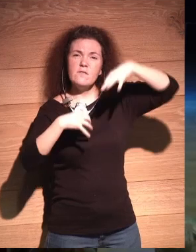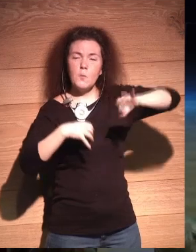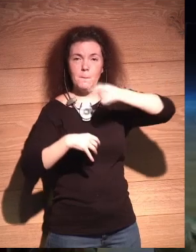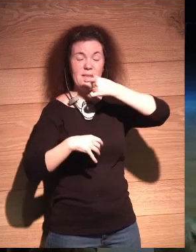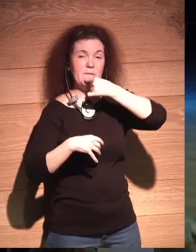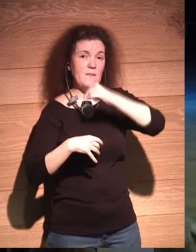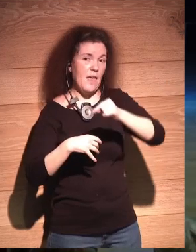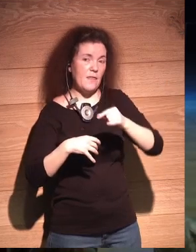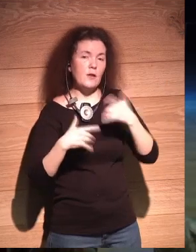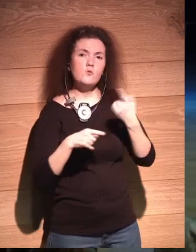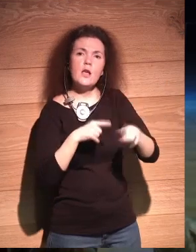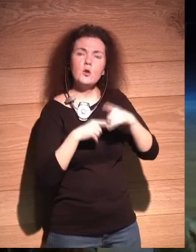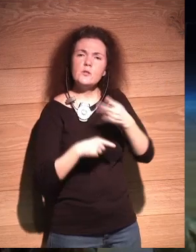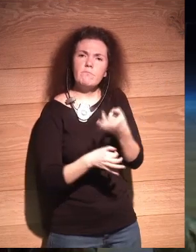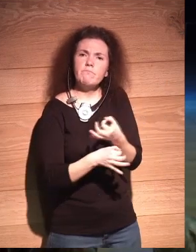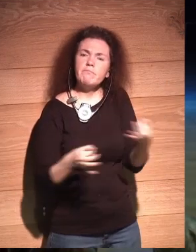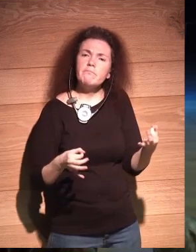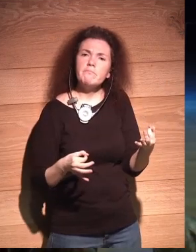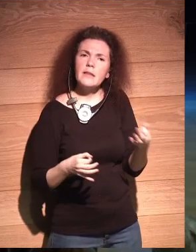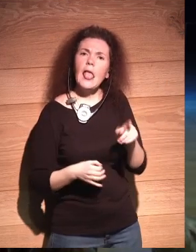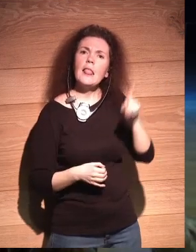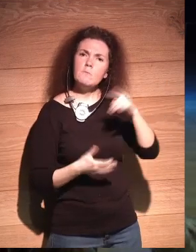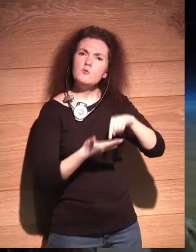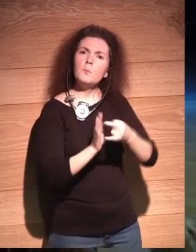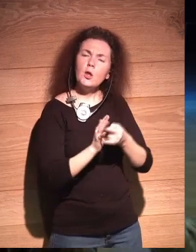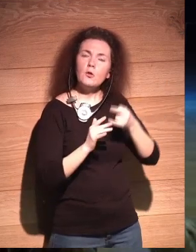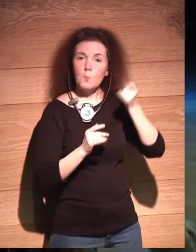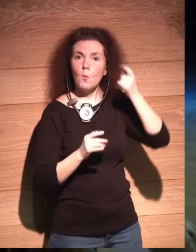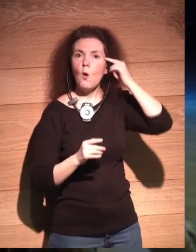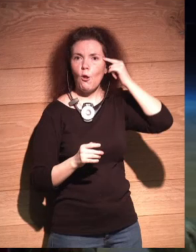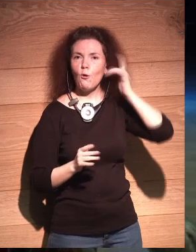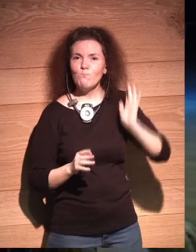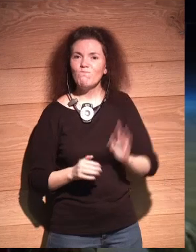to do it that way, and it's a very crazy project. I